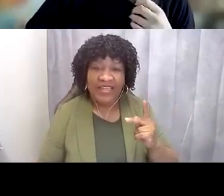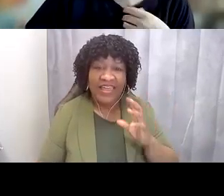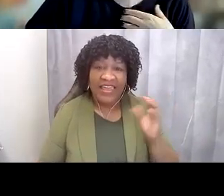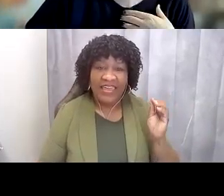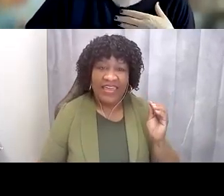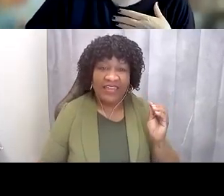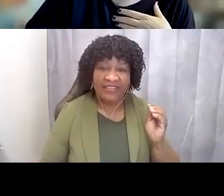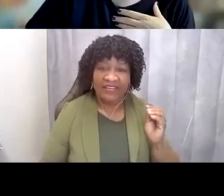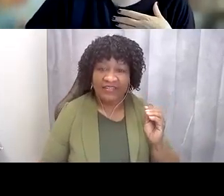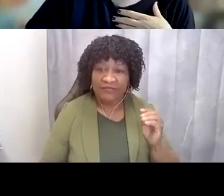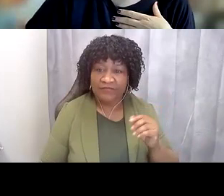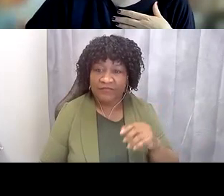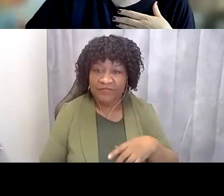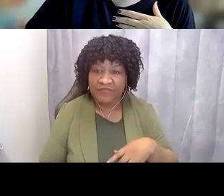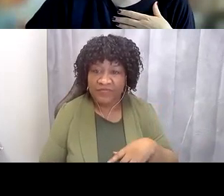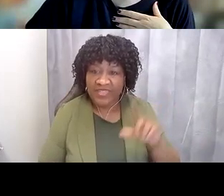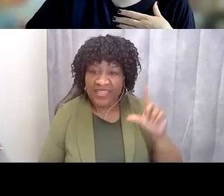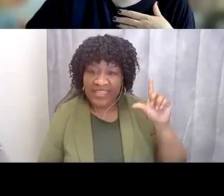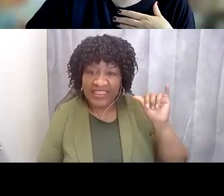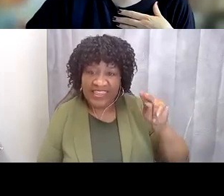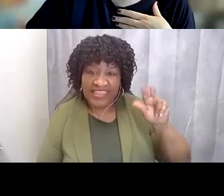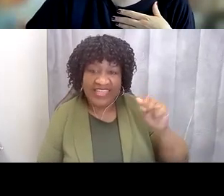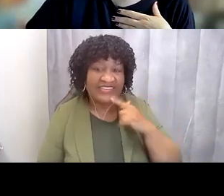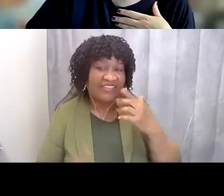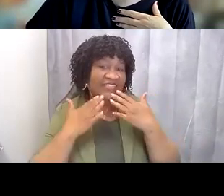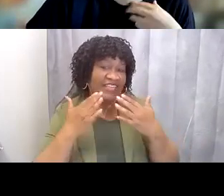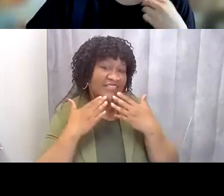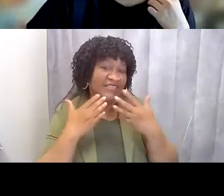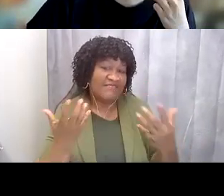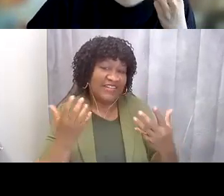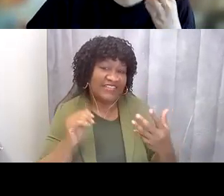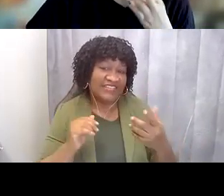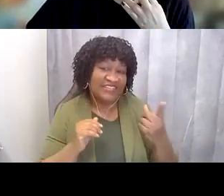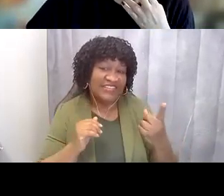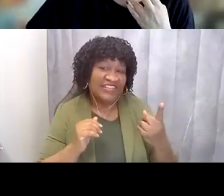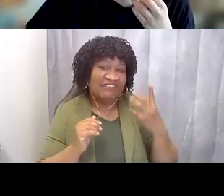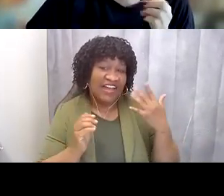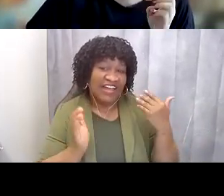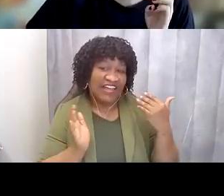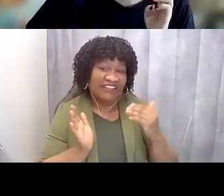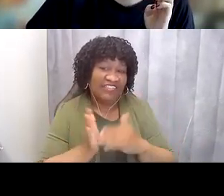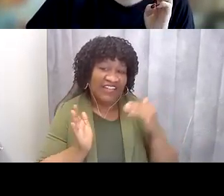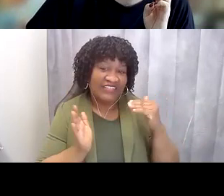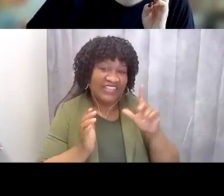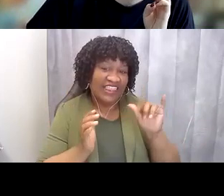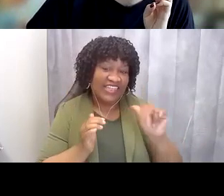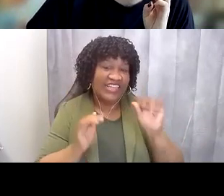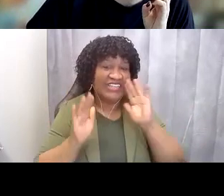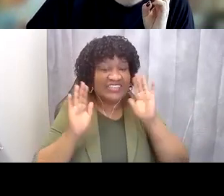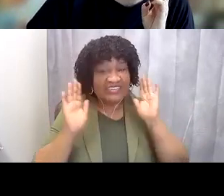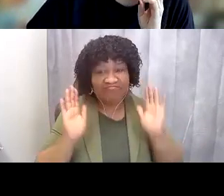And Lena, who just said thank you in the chat, deserves 5,000 thank yous, because Lena is amazing and